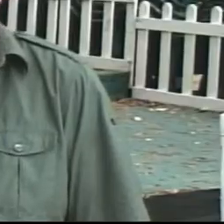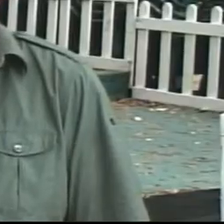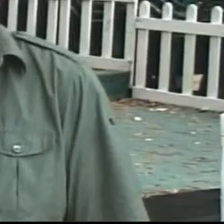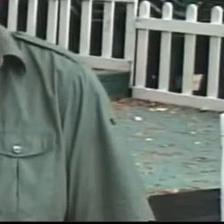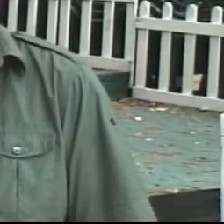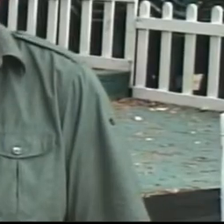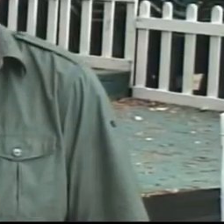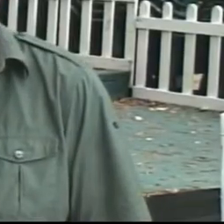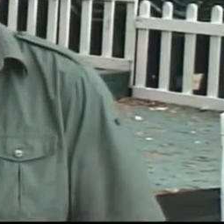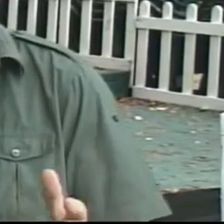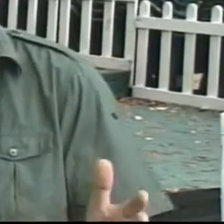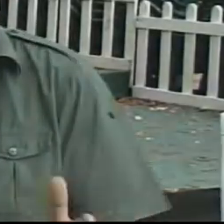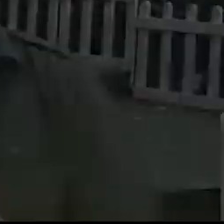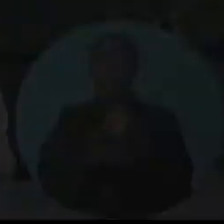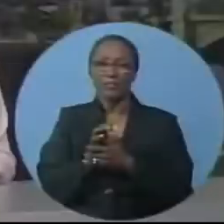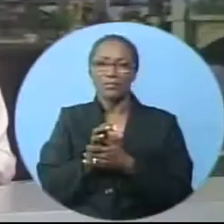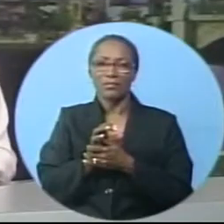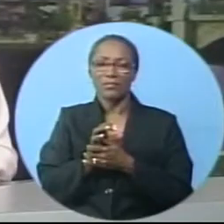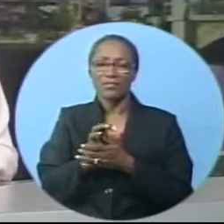musicians.